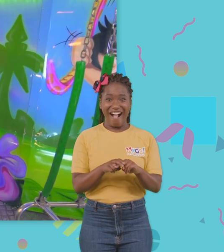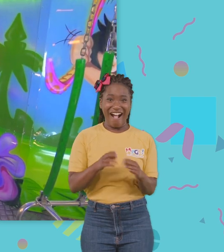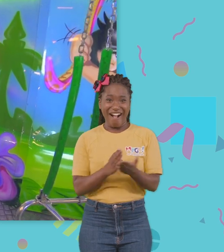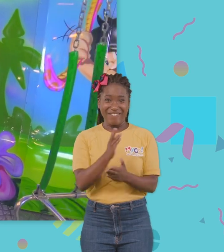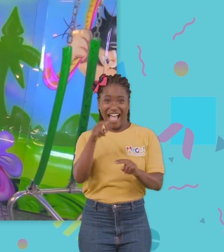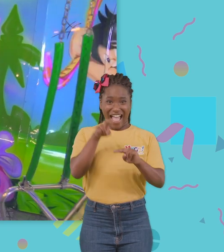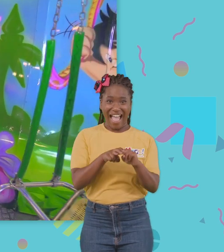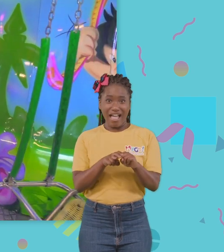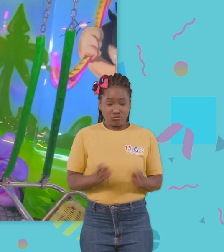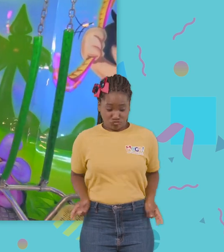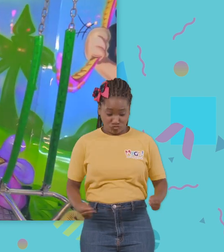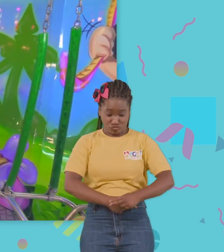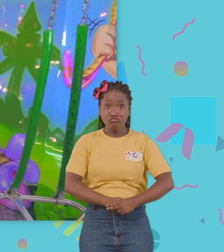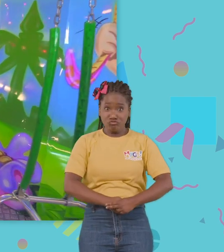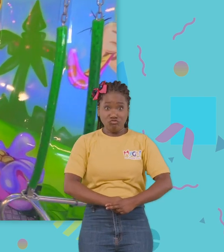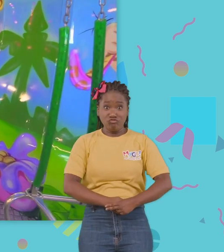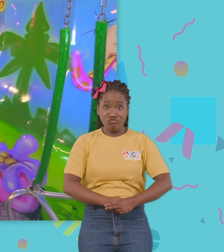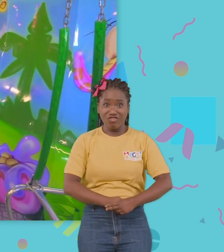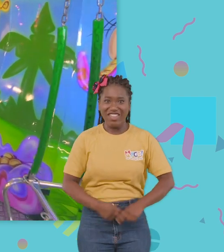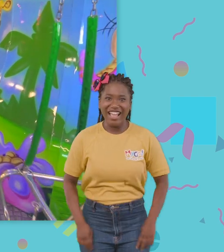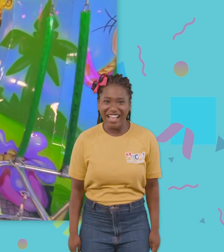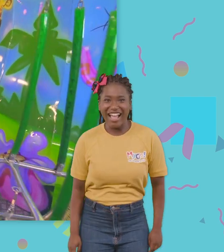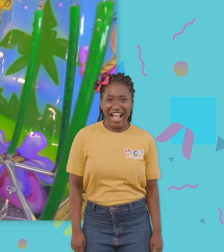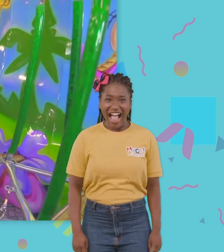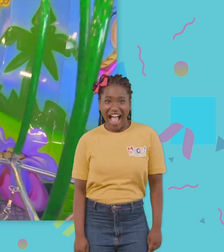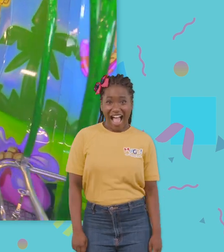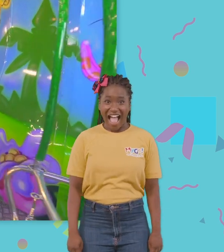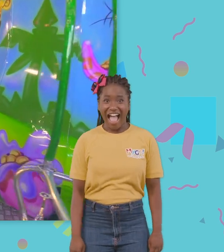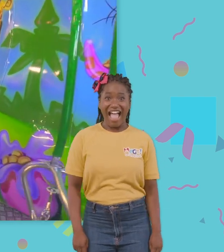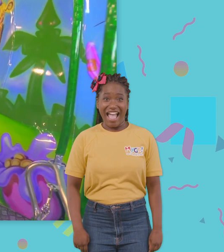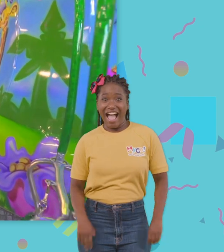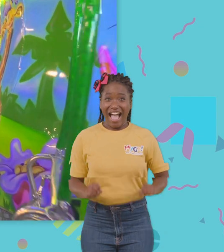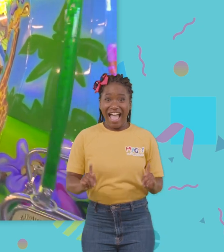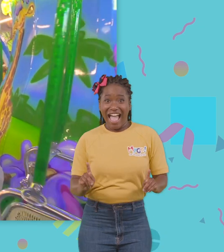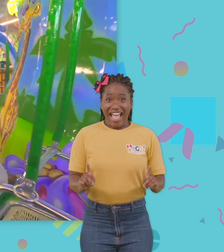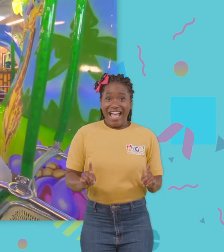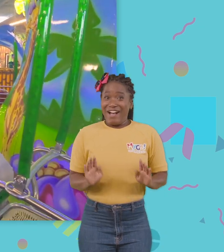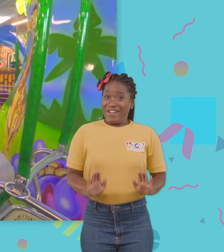Oh. All right, here we go. Let's get buckled up. Ready? Okay.